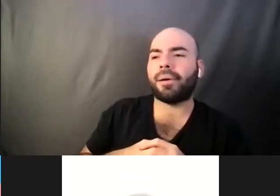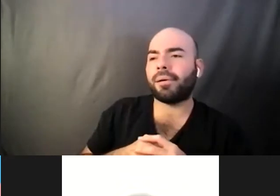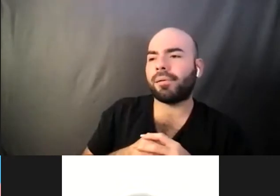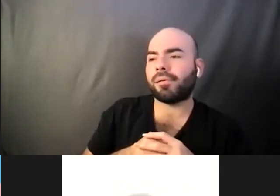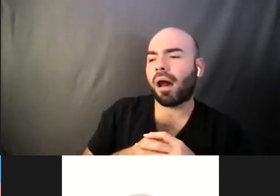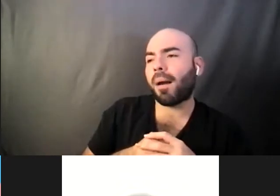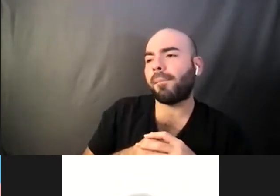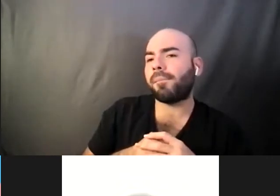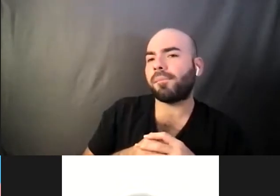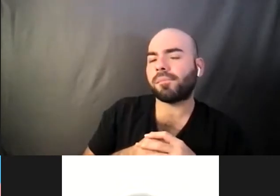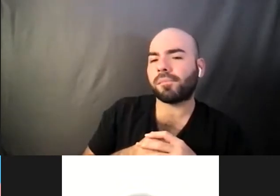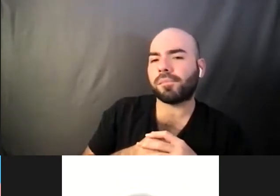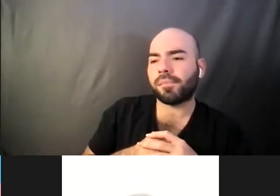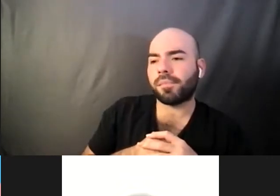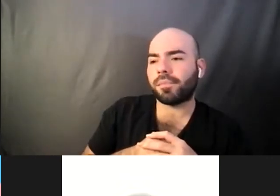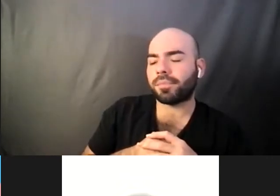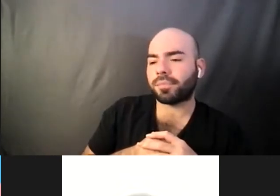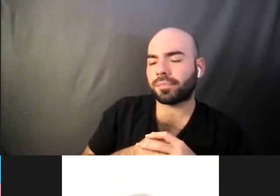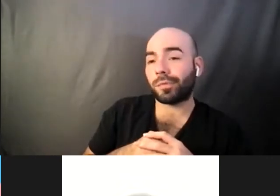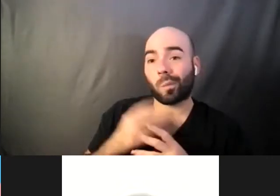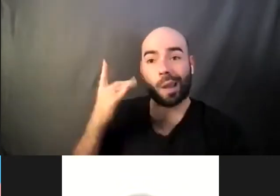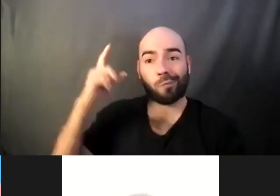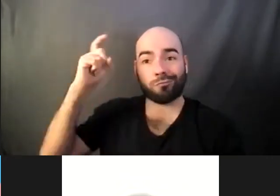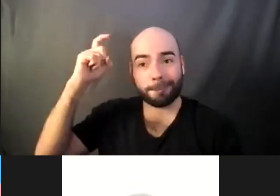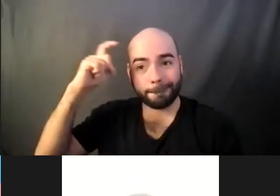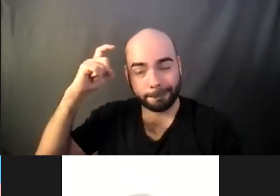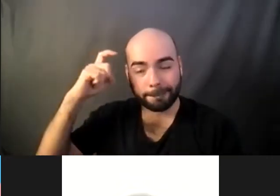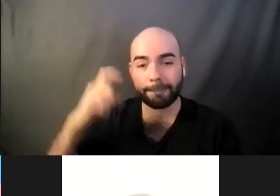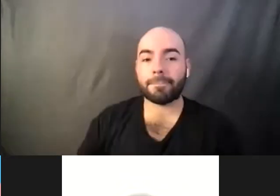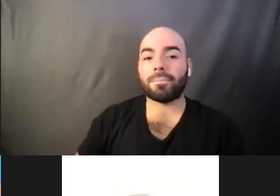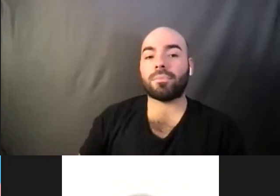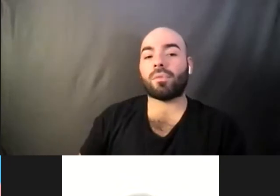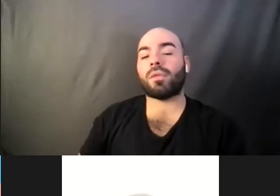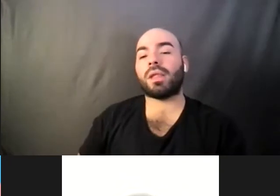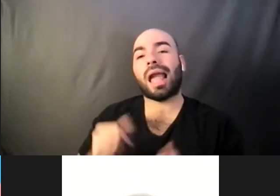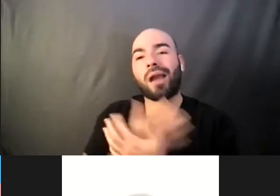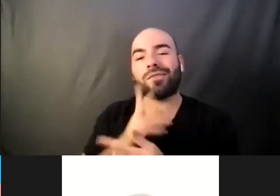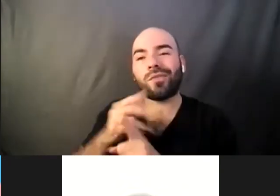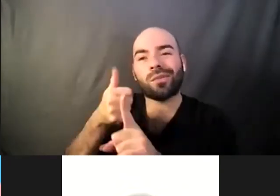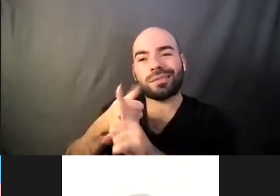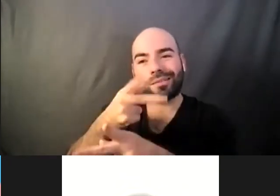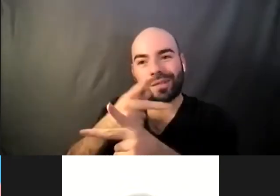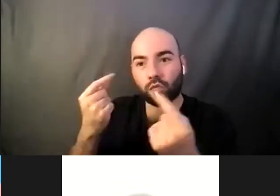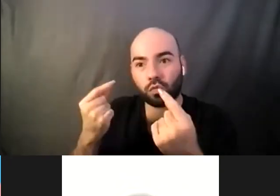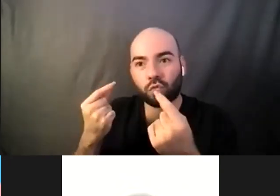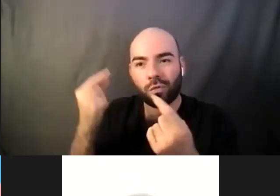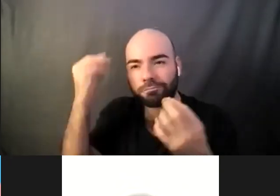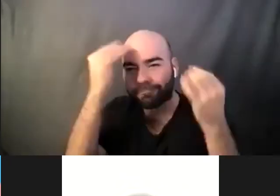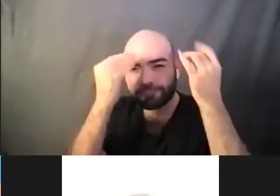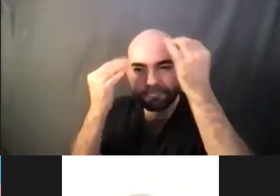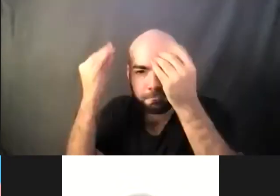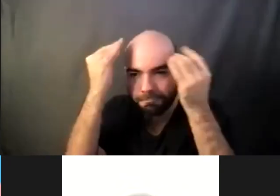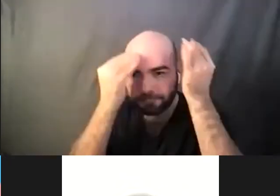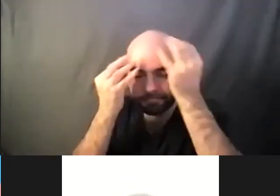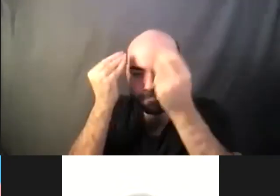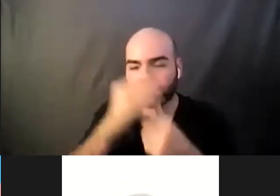know, through wisdom, the thing that you do for self-care is reflect and really, like,